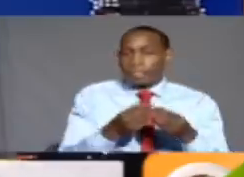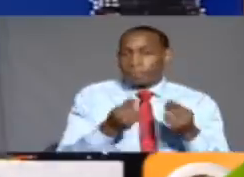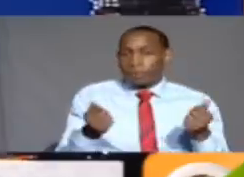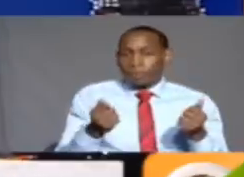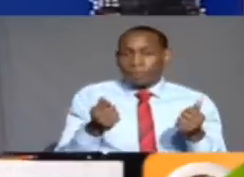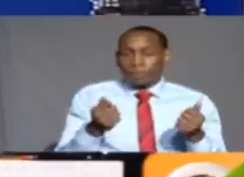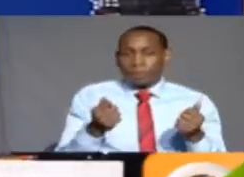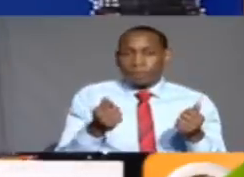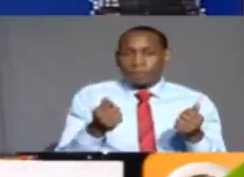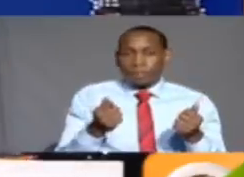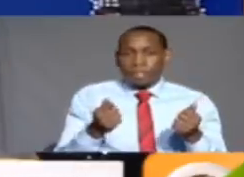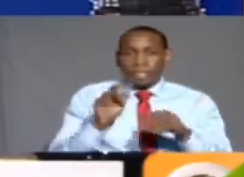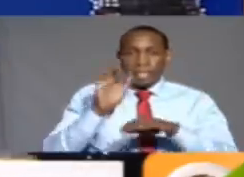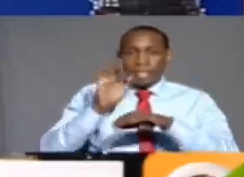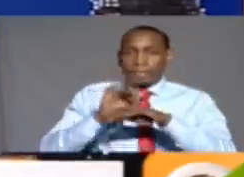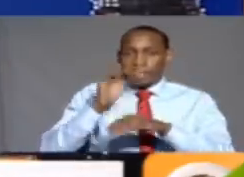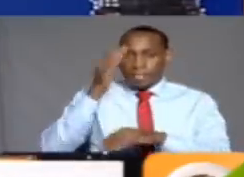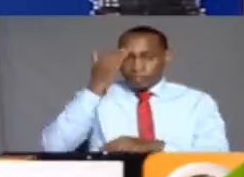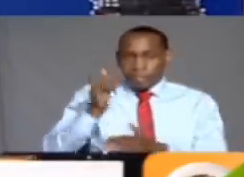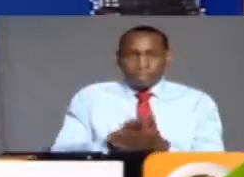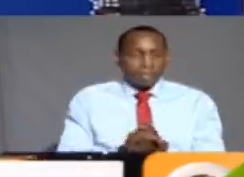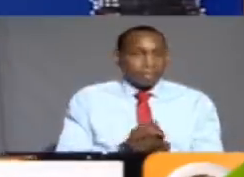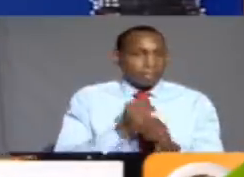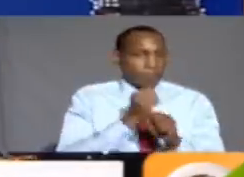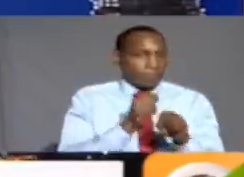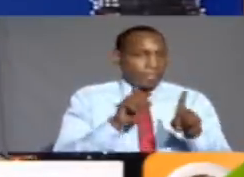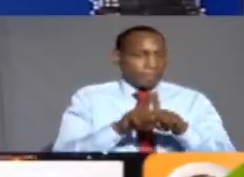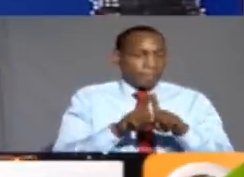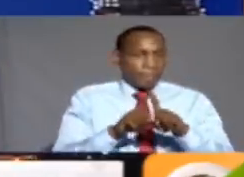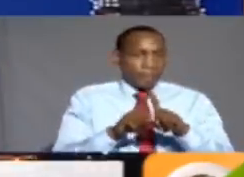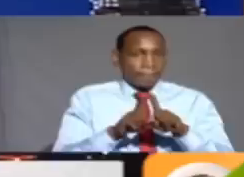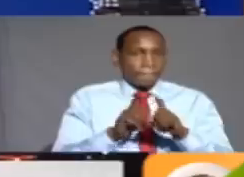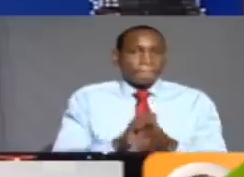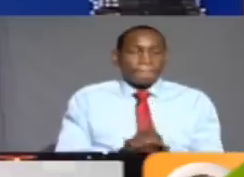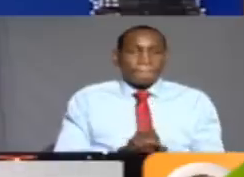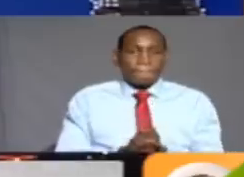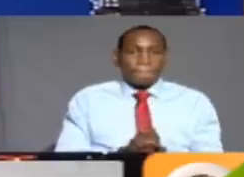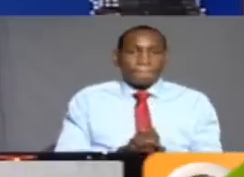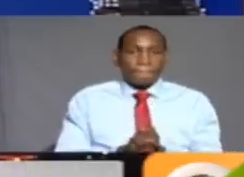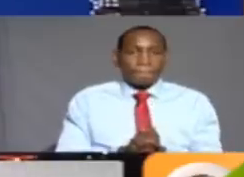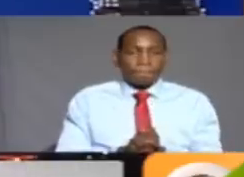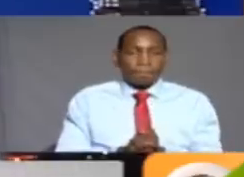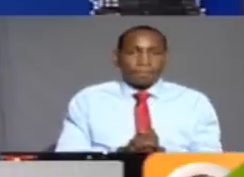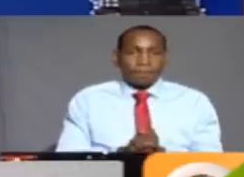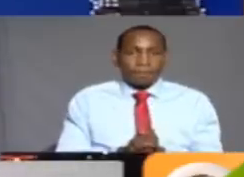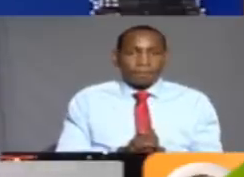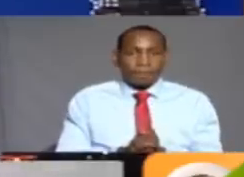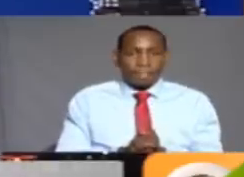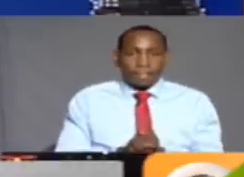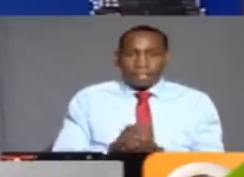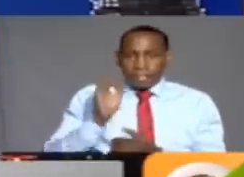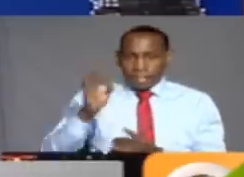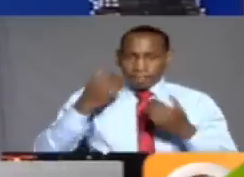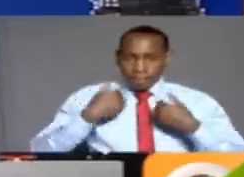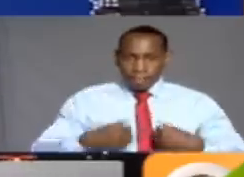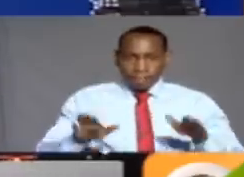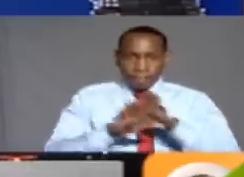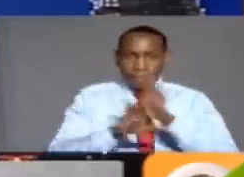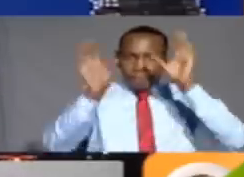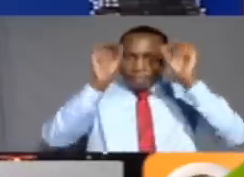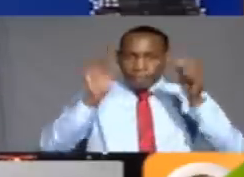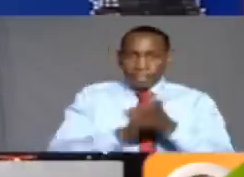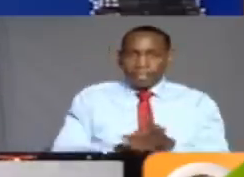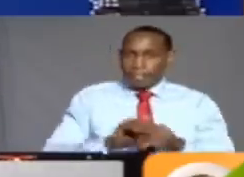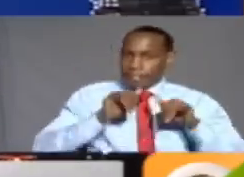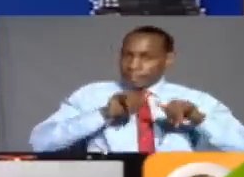I'm calling it the Mudaura effect, because Mudaura used to do this. But now there's no one. But I think if I was a deputy president, yeah, I would